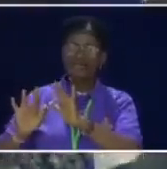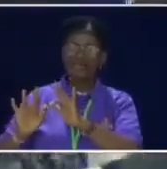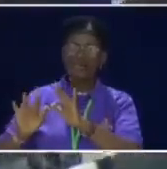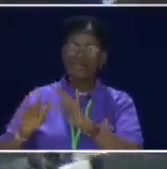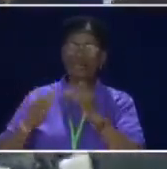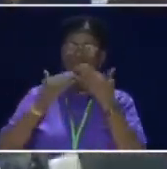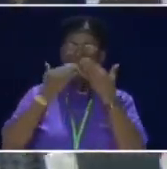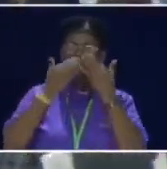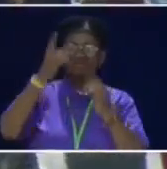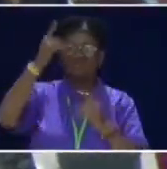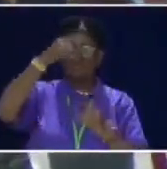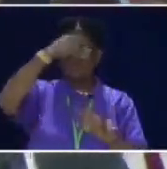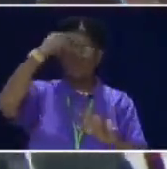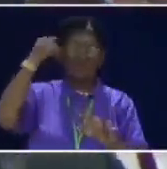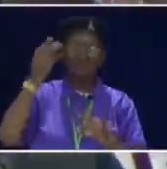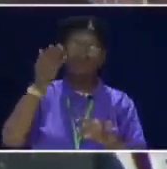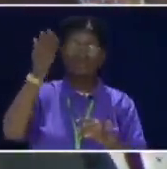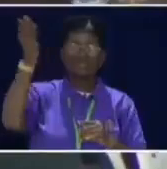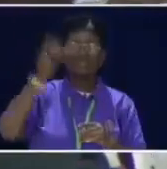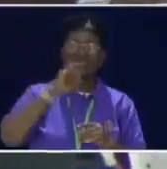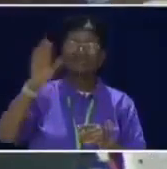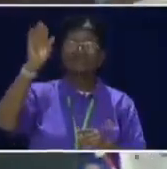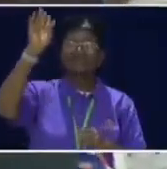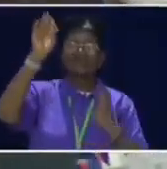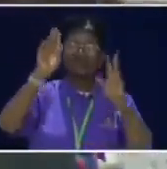Thank you because there's no one like you.